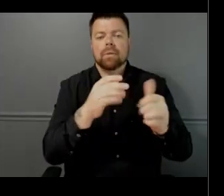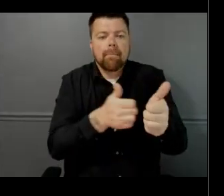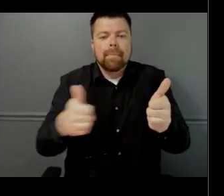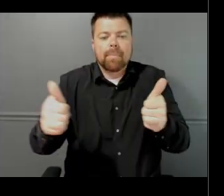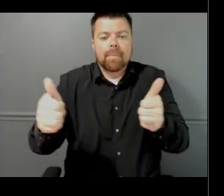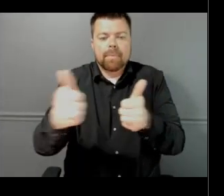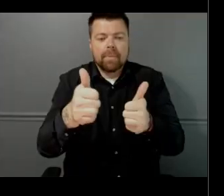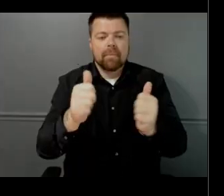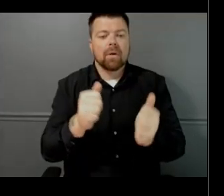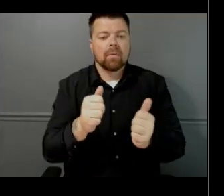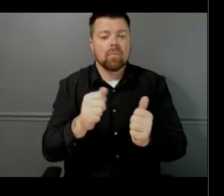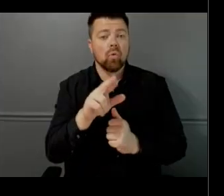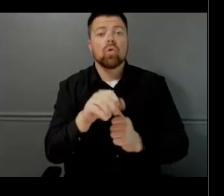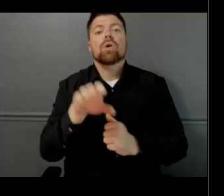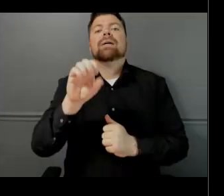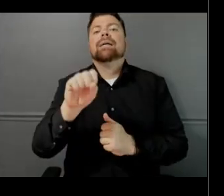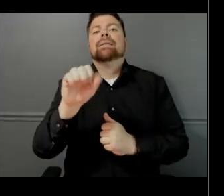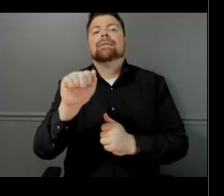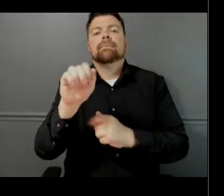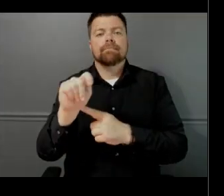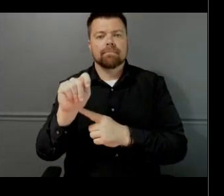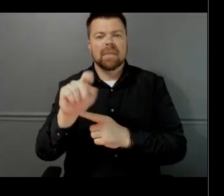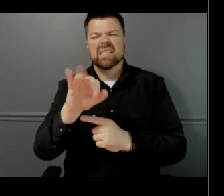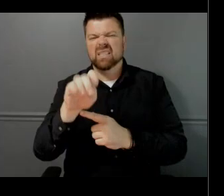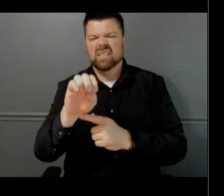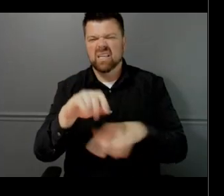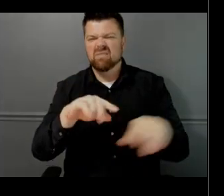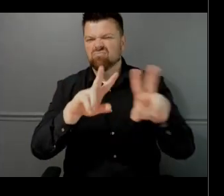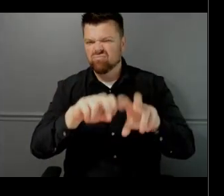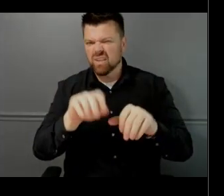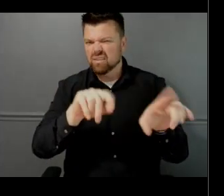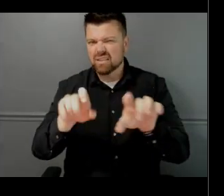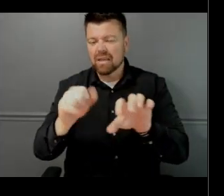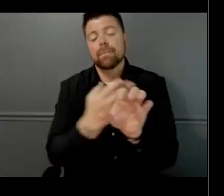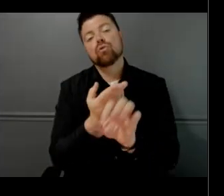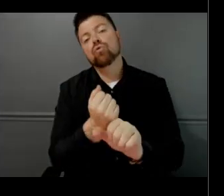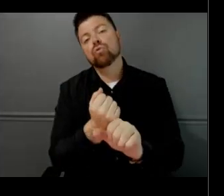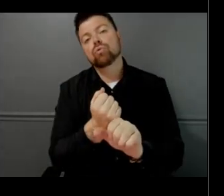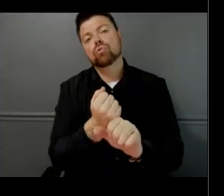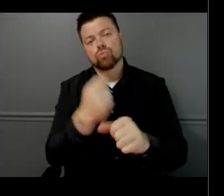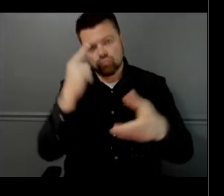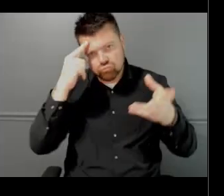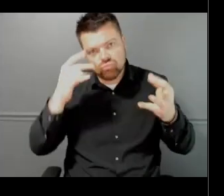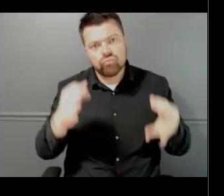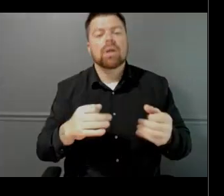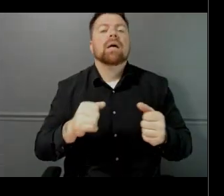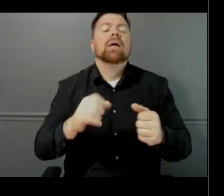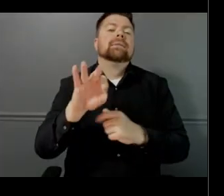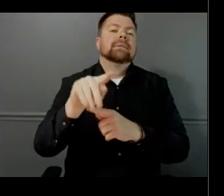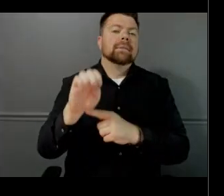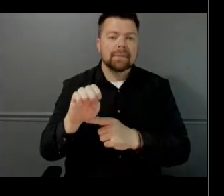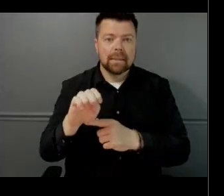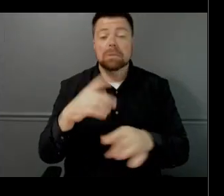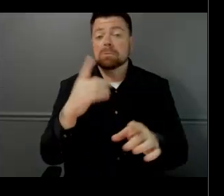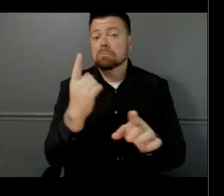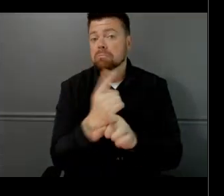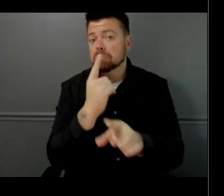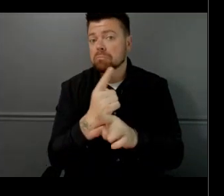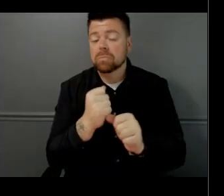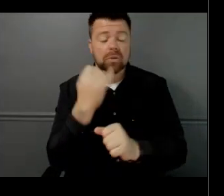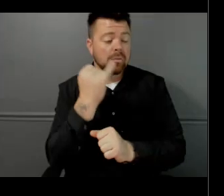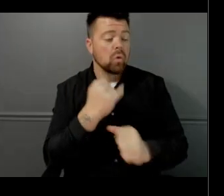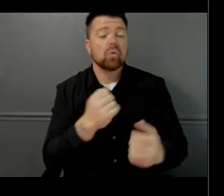the site analysis test may be used to determine site impracticality. If applying the individual building